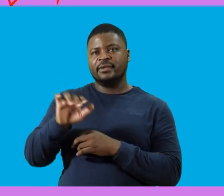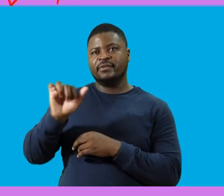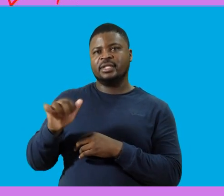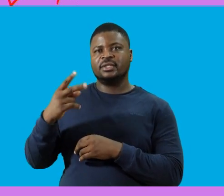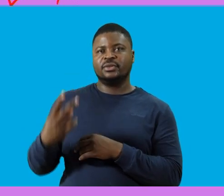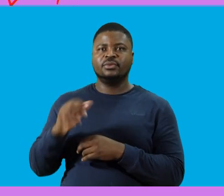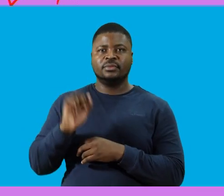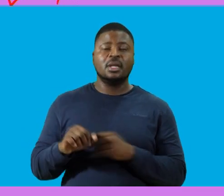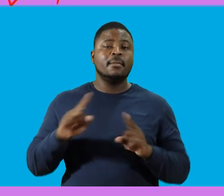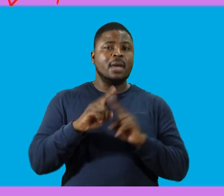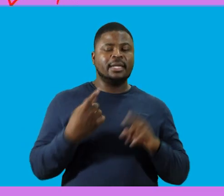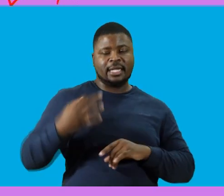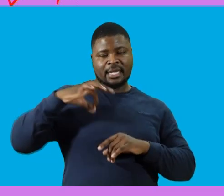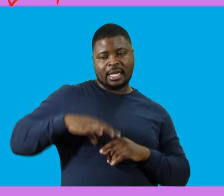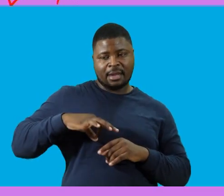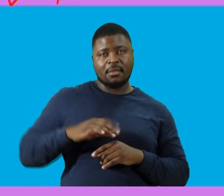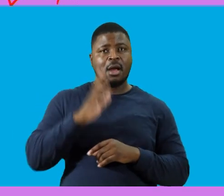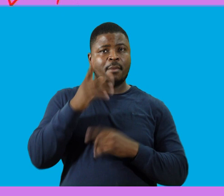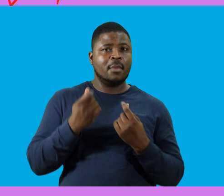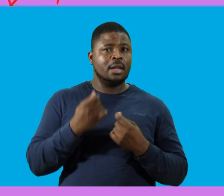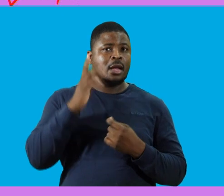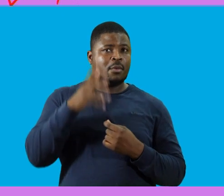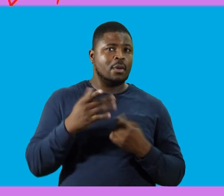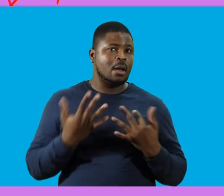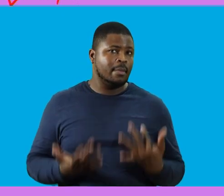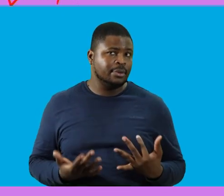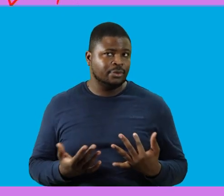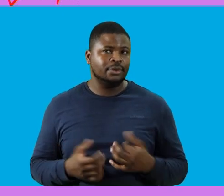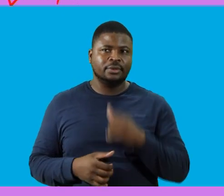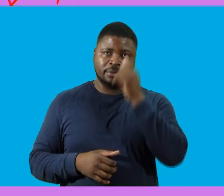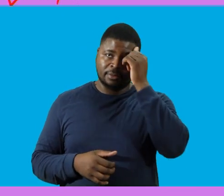So, let's work here. Her income